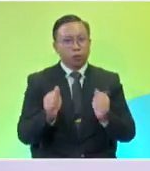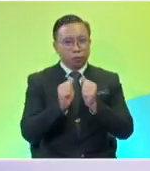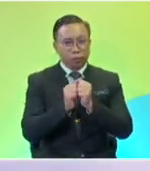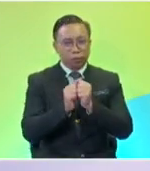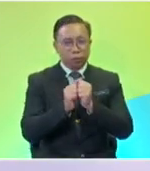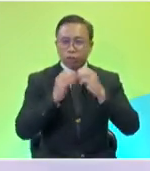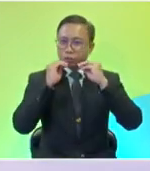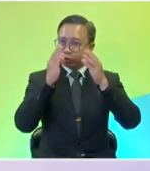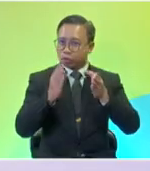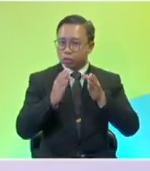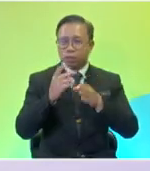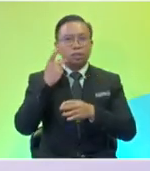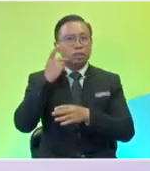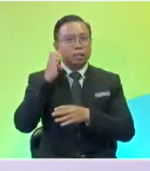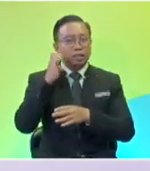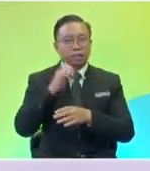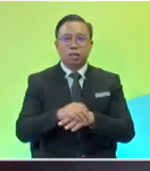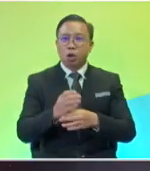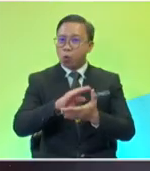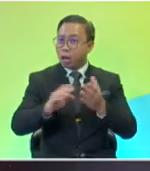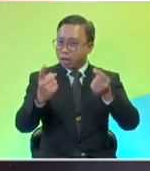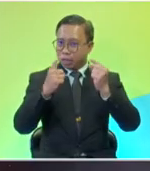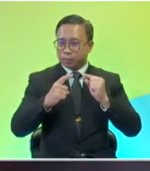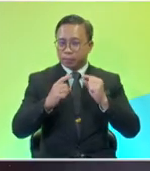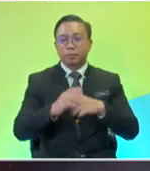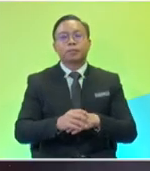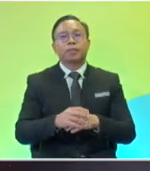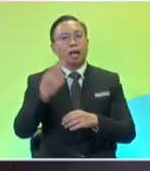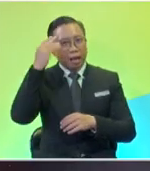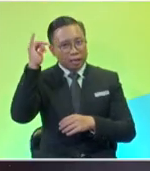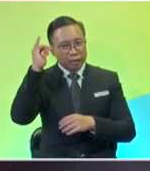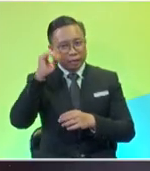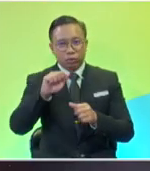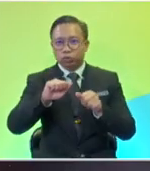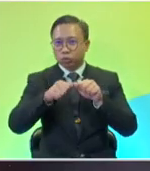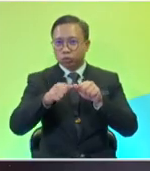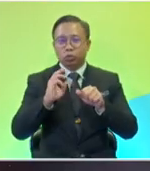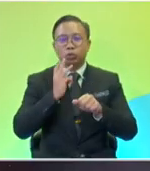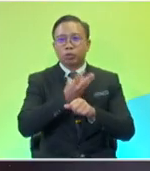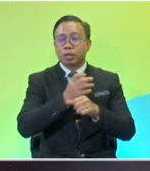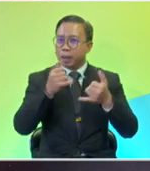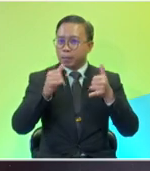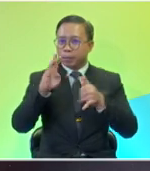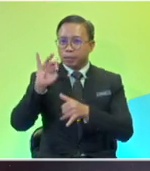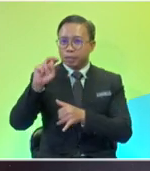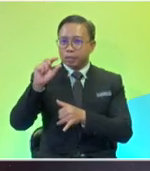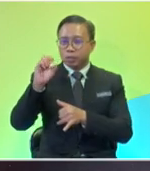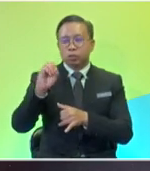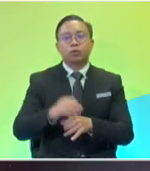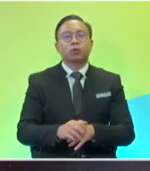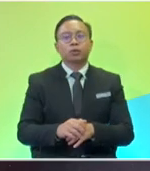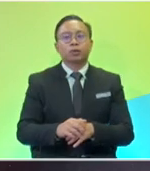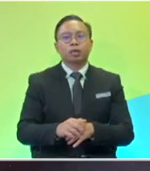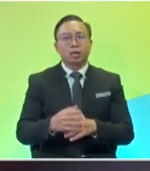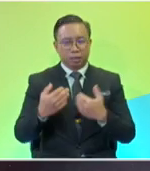have teacher Kenanga. Hi teacher, welcome back. Hi, okay. So we played bingo very nicely. Yes, okay. I still